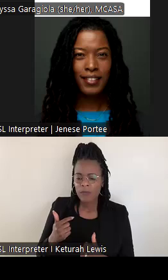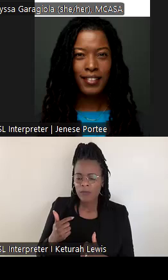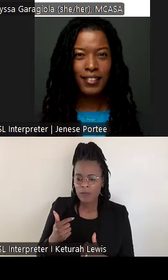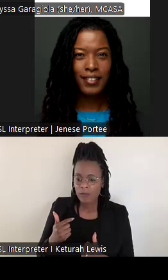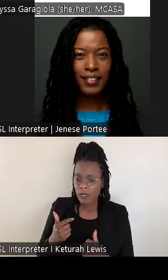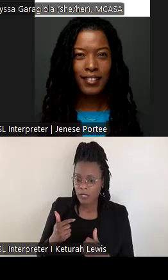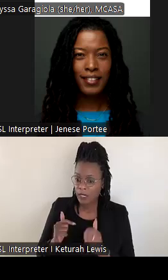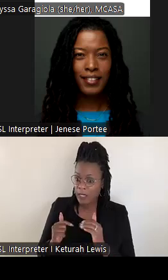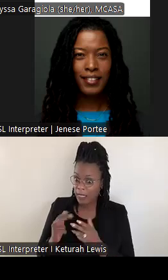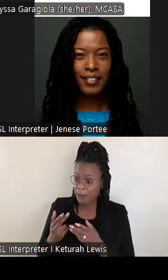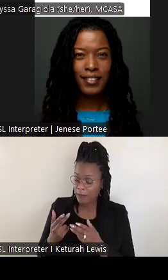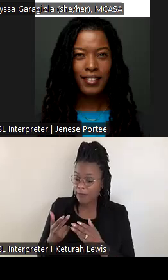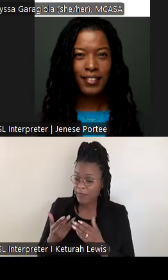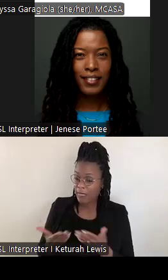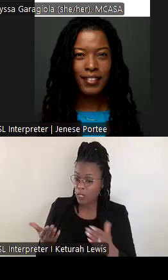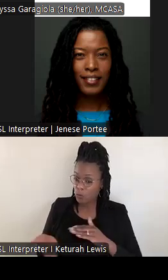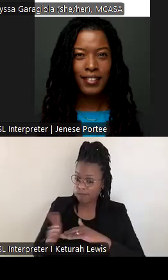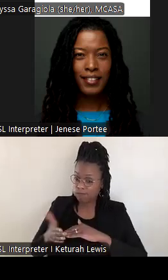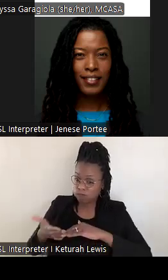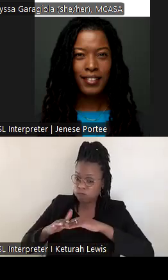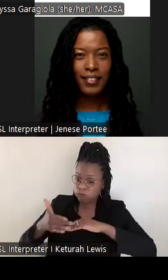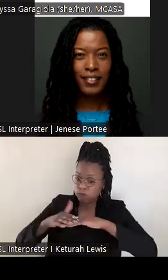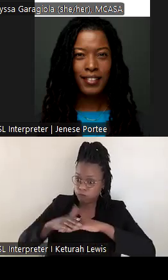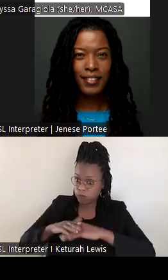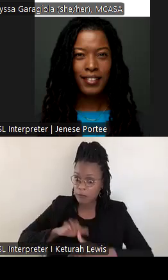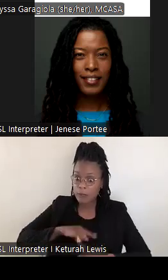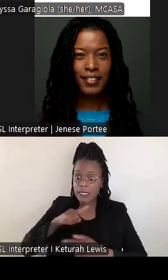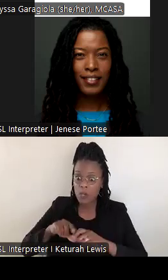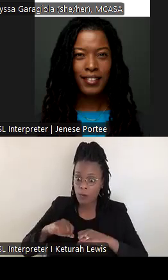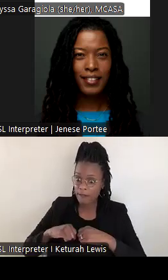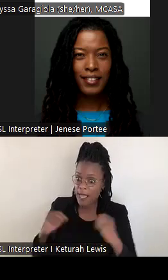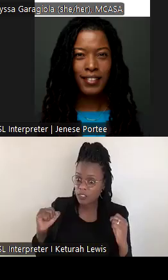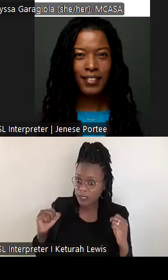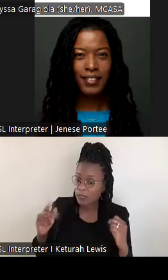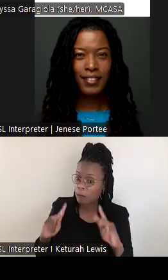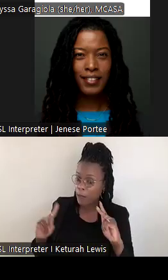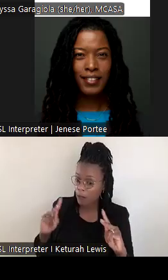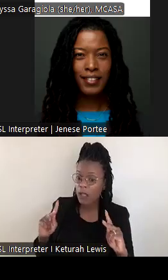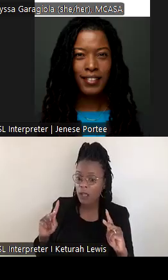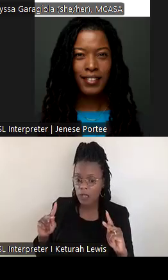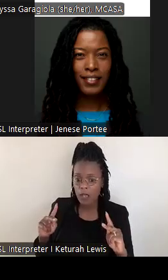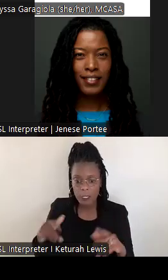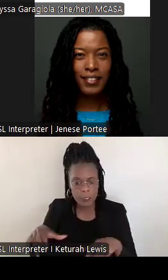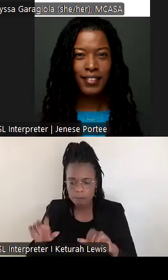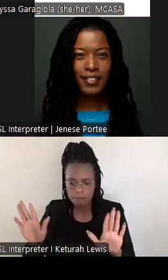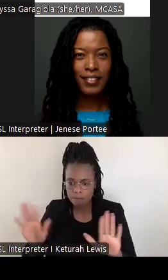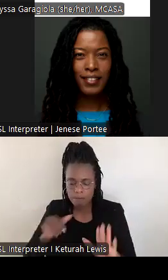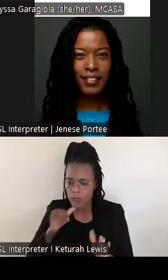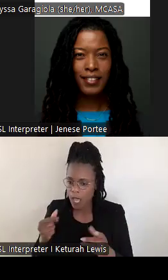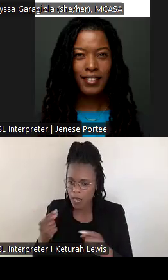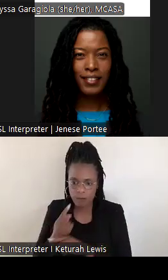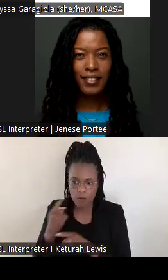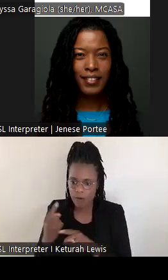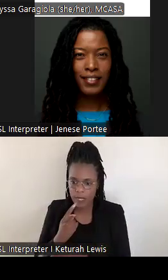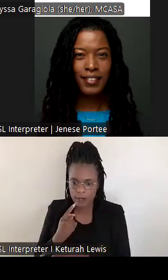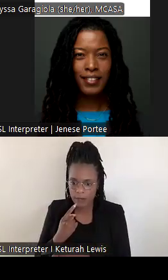flashing, and people took charge and made sure that that was understood to be inappropriate. And then they didn't climb